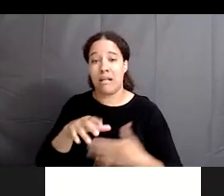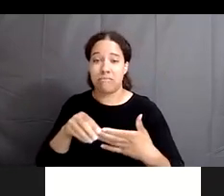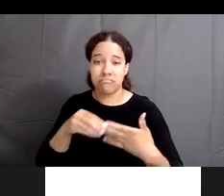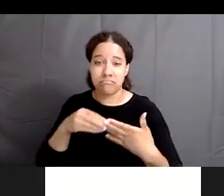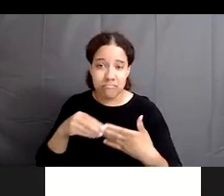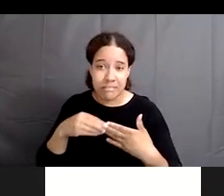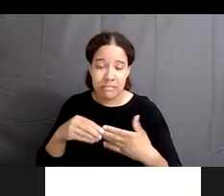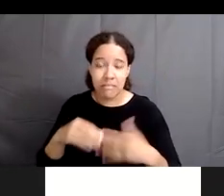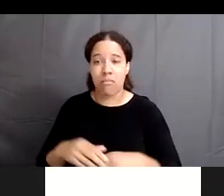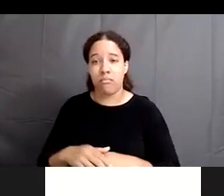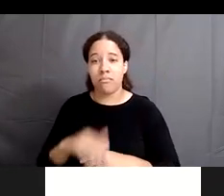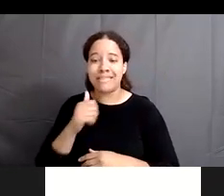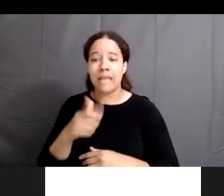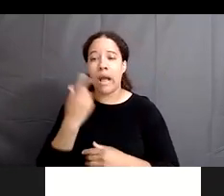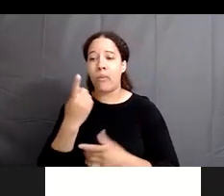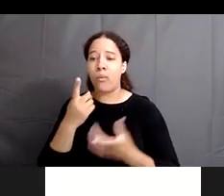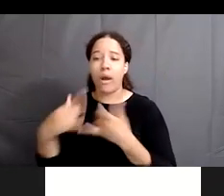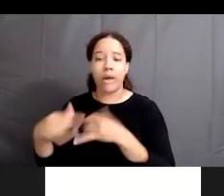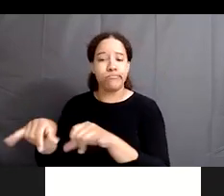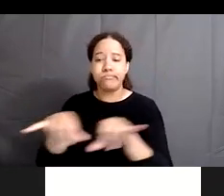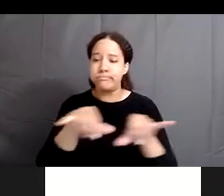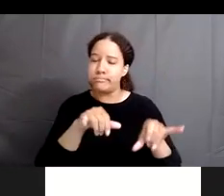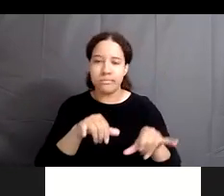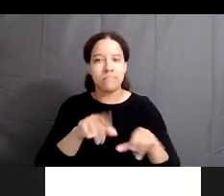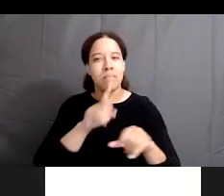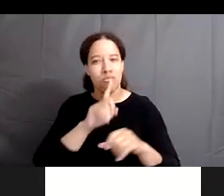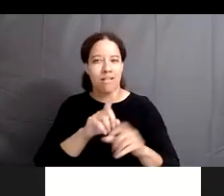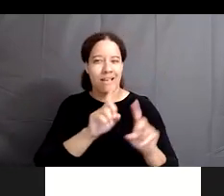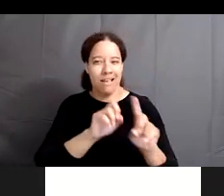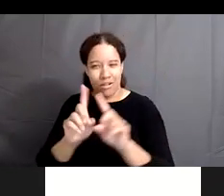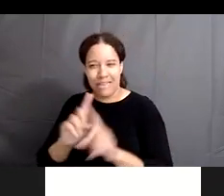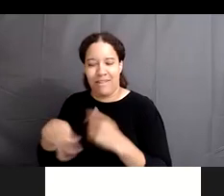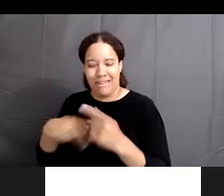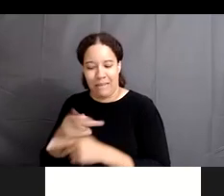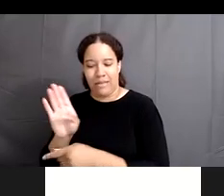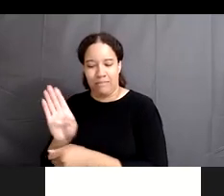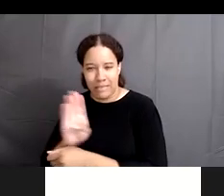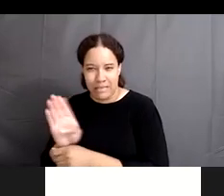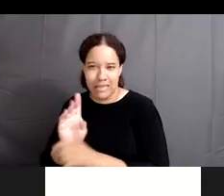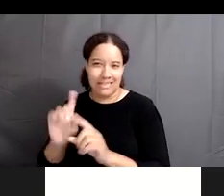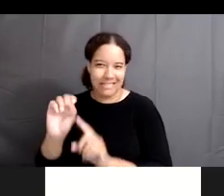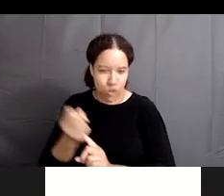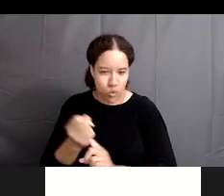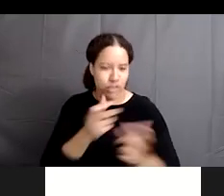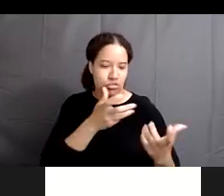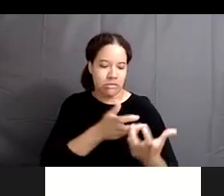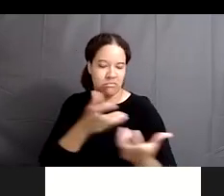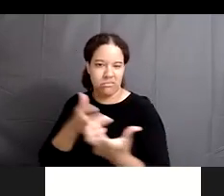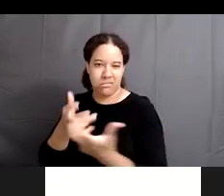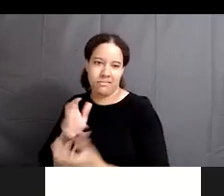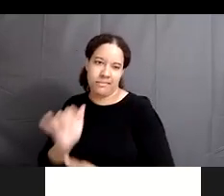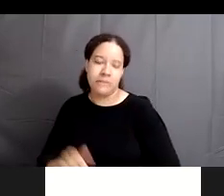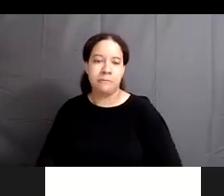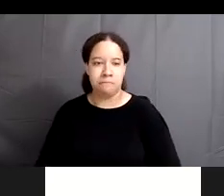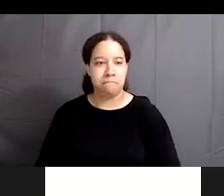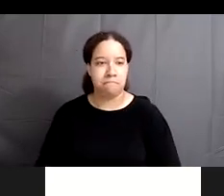not a one-size-fits-all solution, but is a solution that can be applied to many different contexts, and is successful and resilient